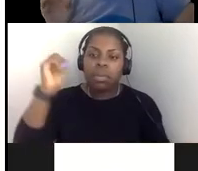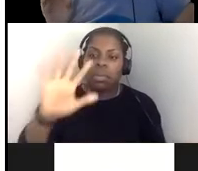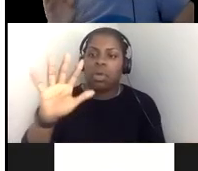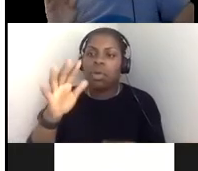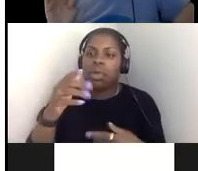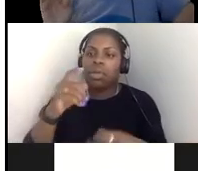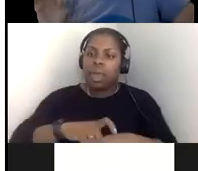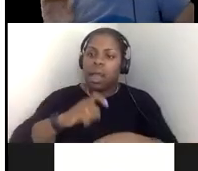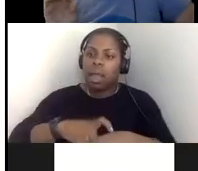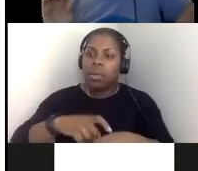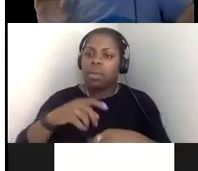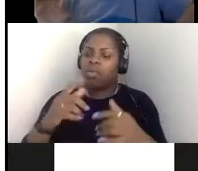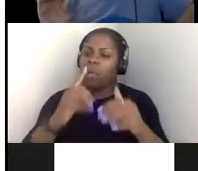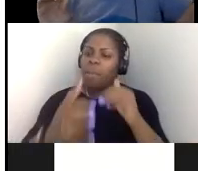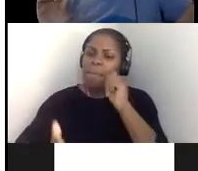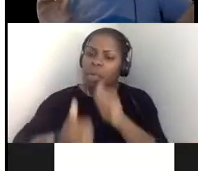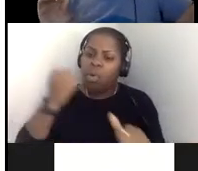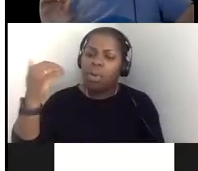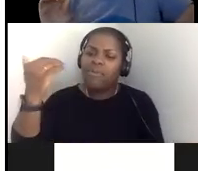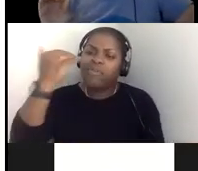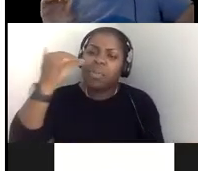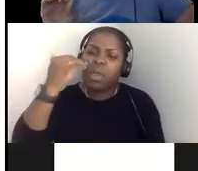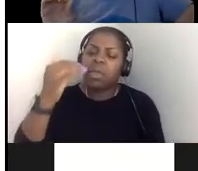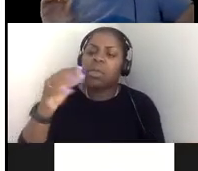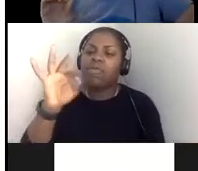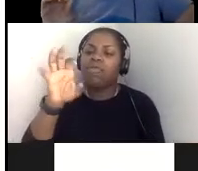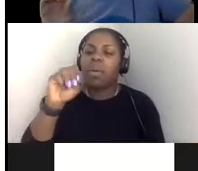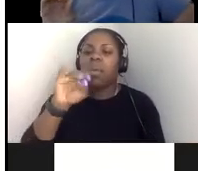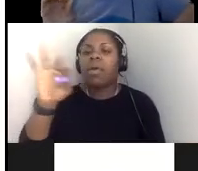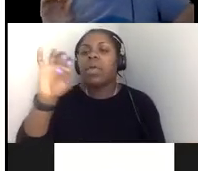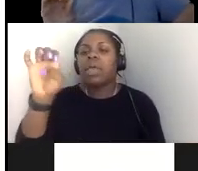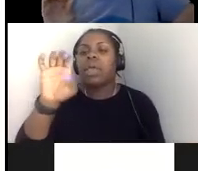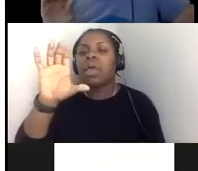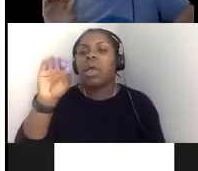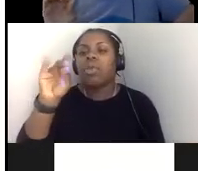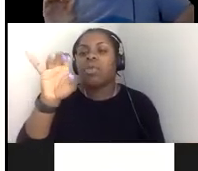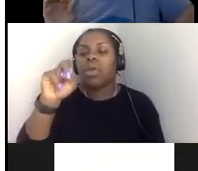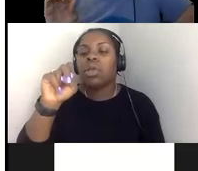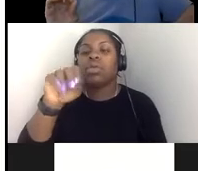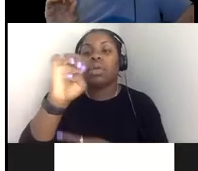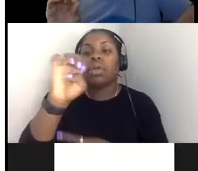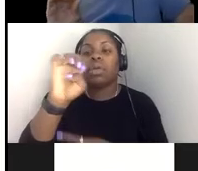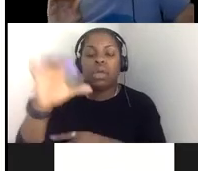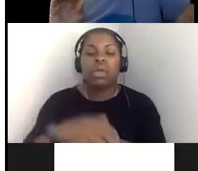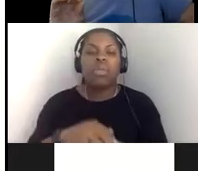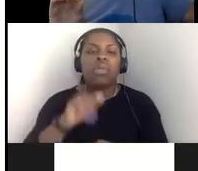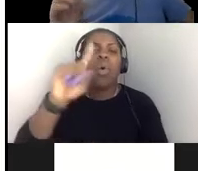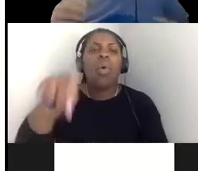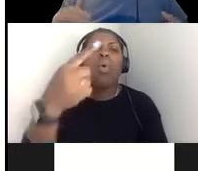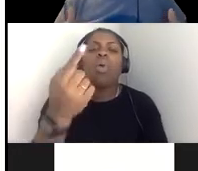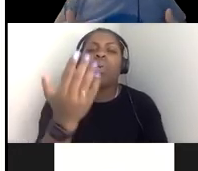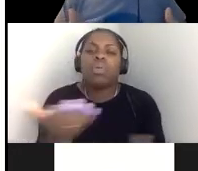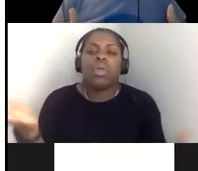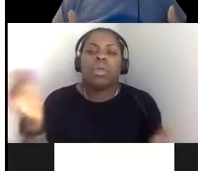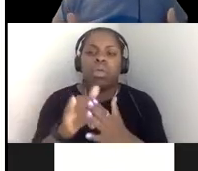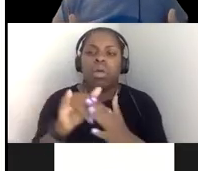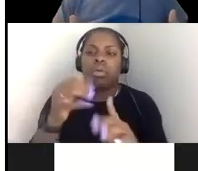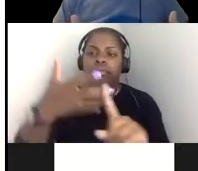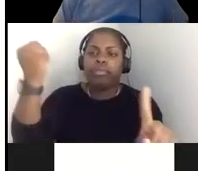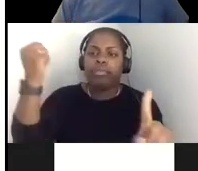most sort of familiar form of e-carceration, but it's not the only one. So we see